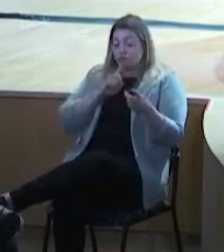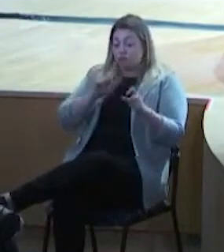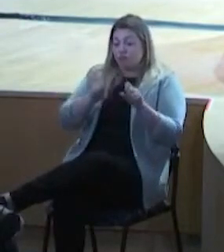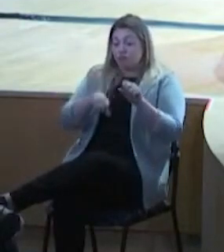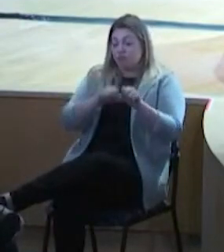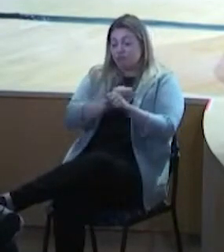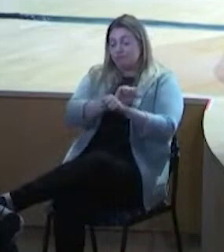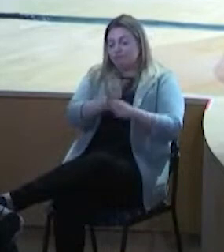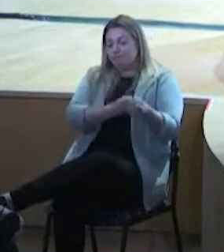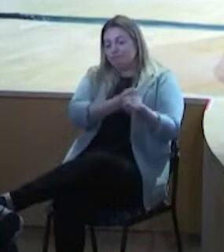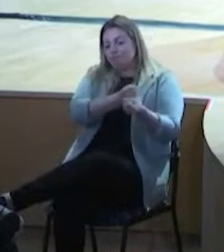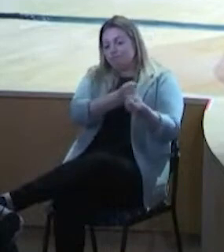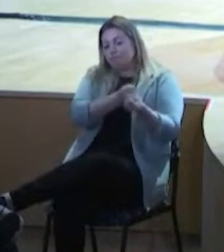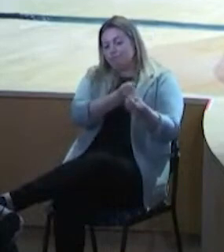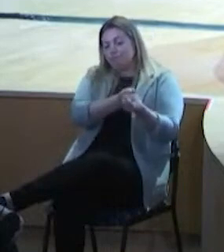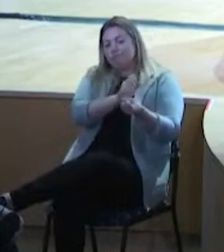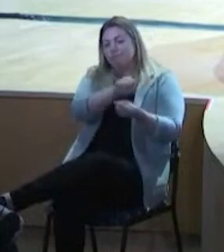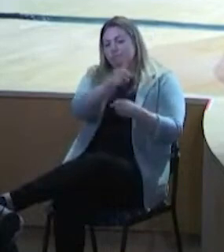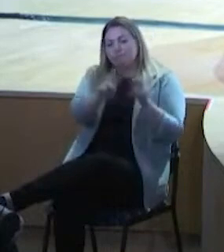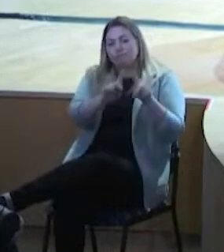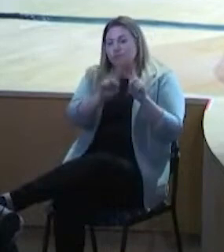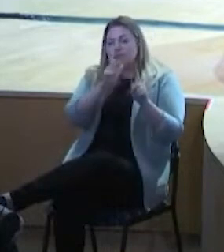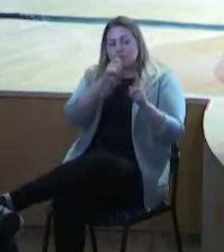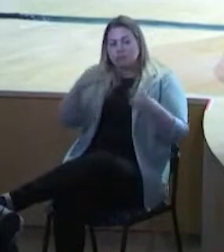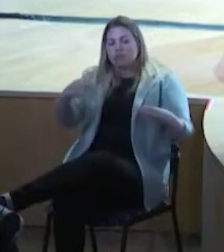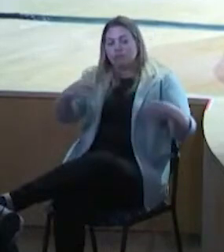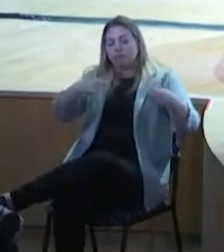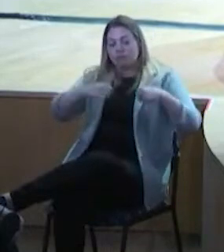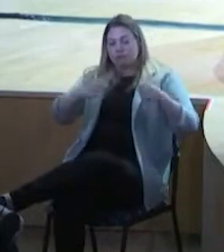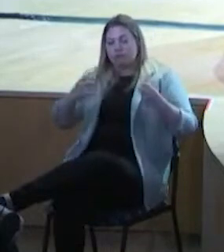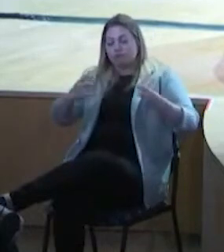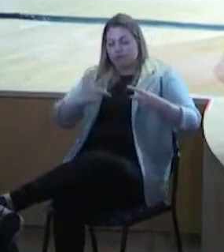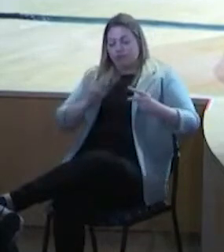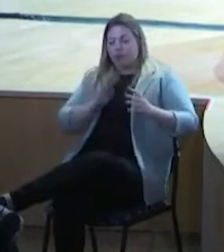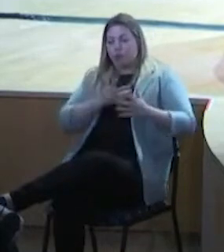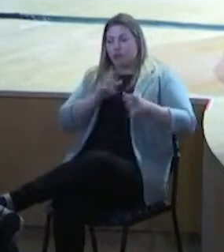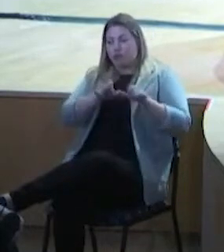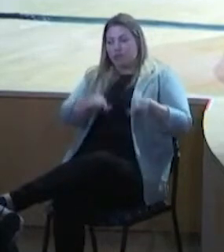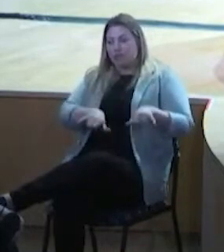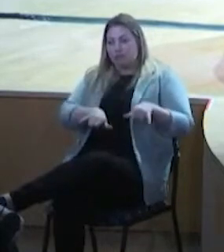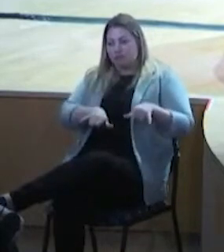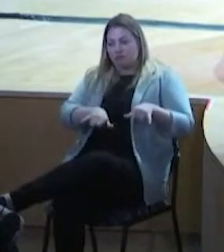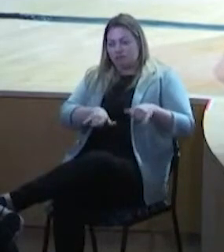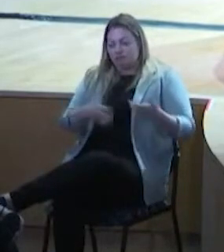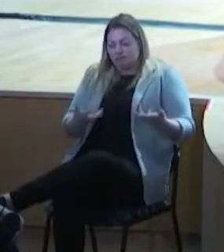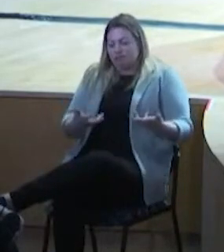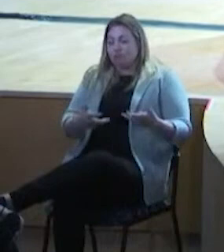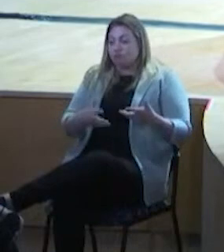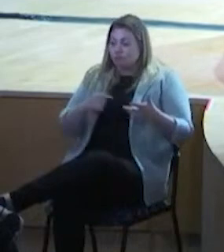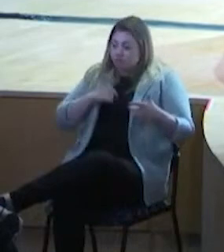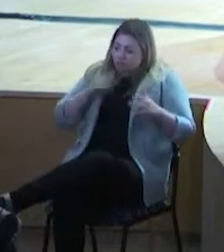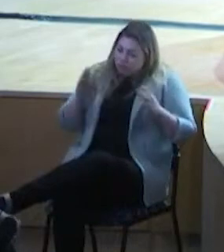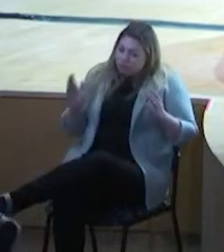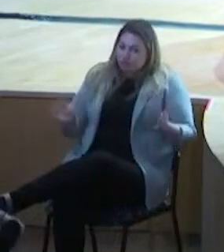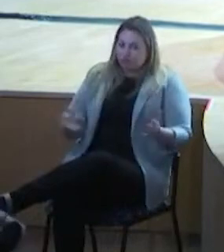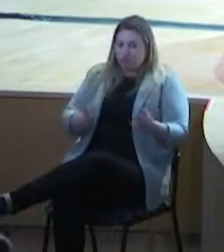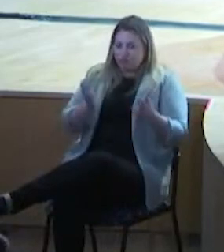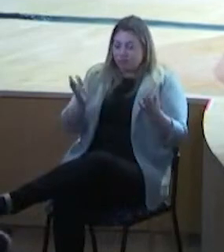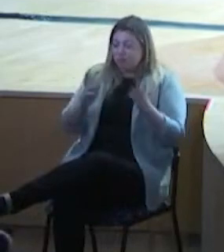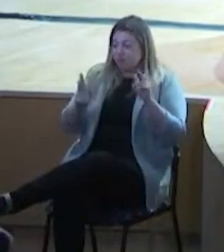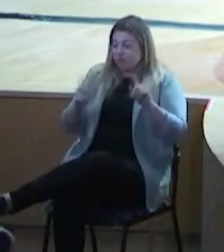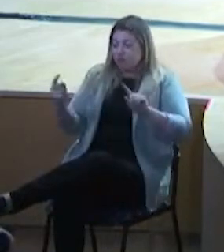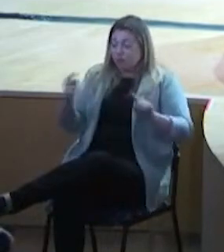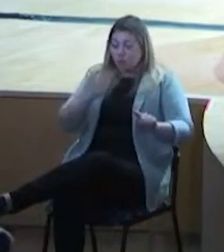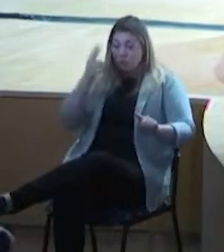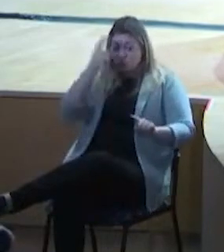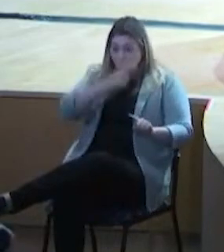others that are not giving back to our system. Basically, what I'm urging, you know, those who come to Hawaii